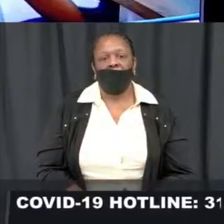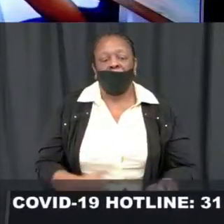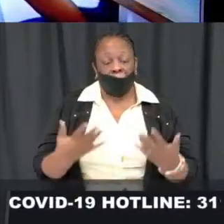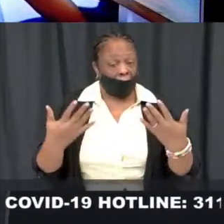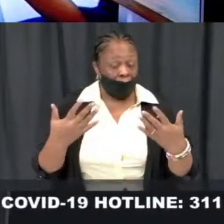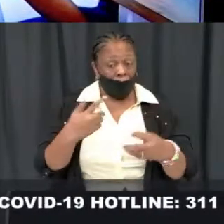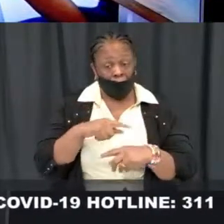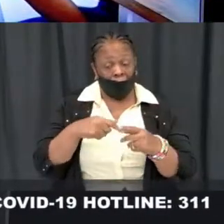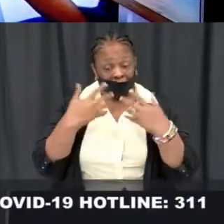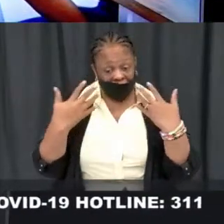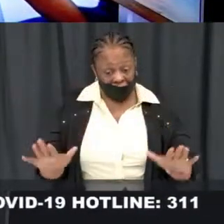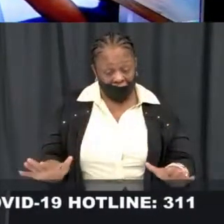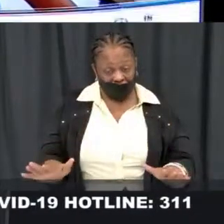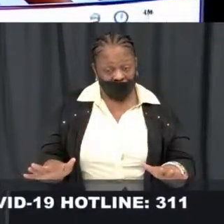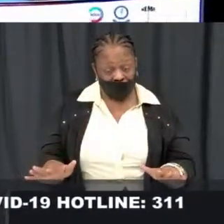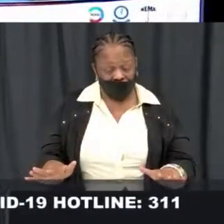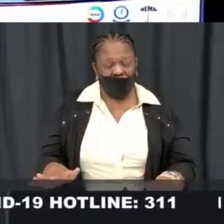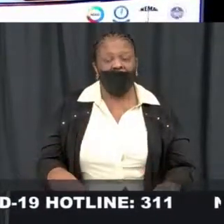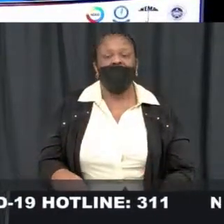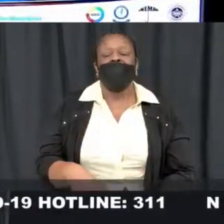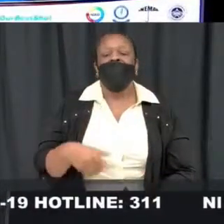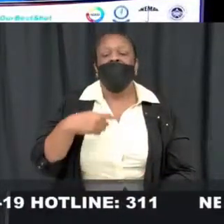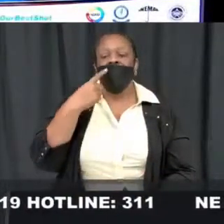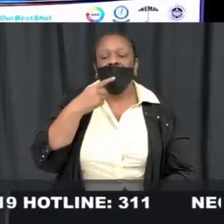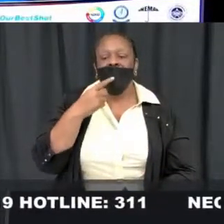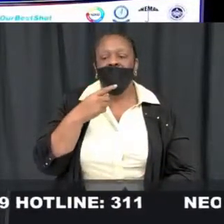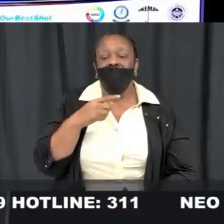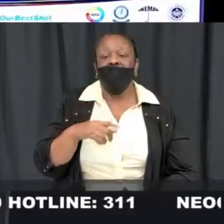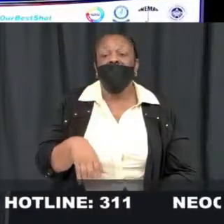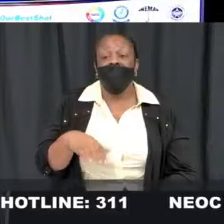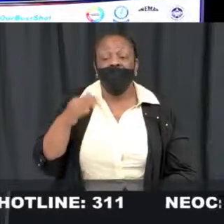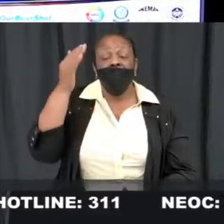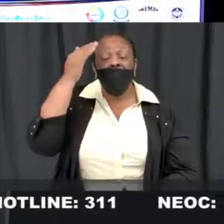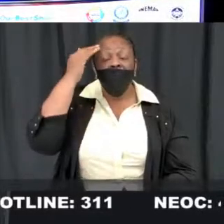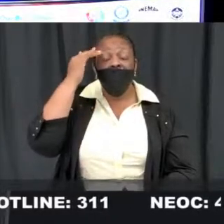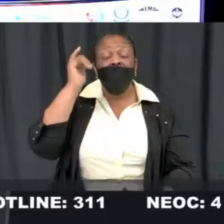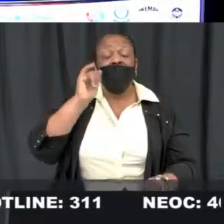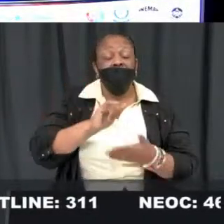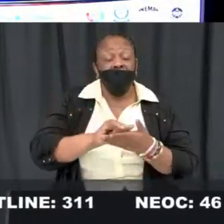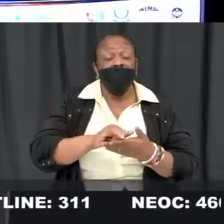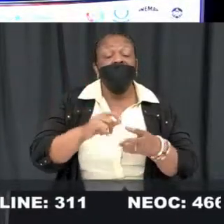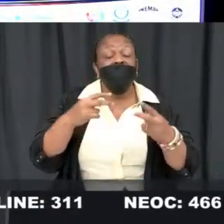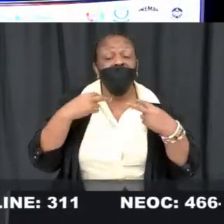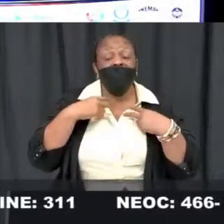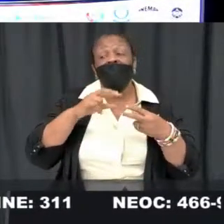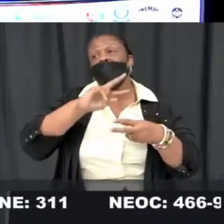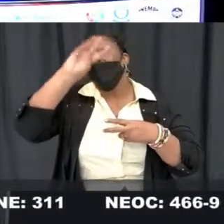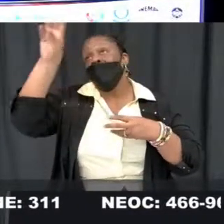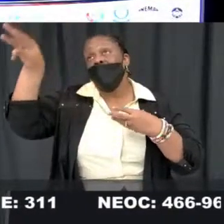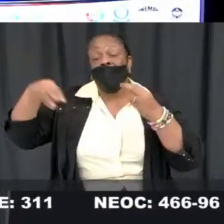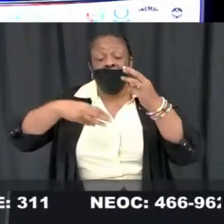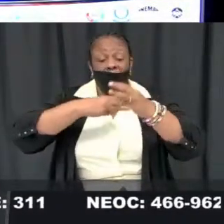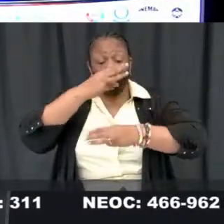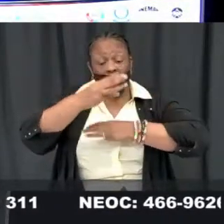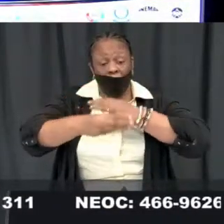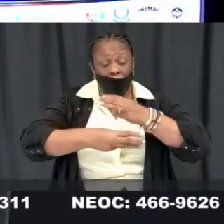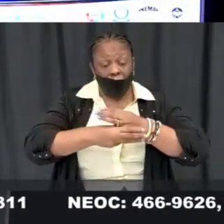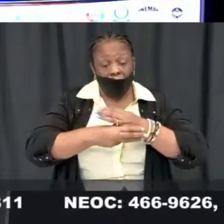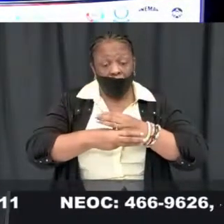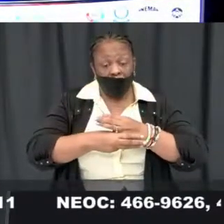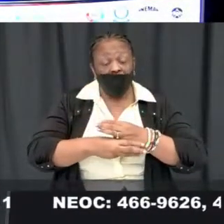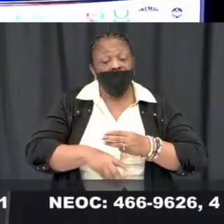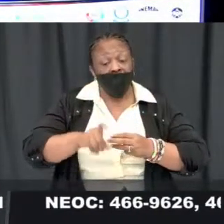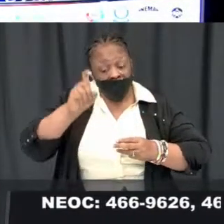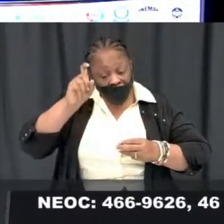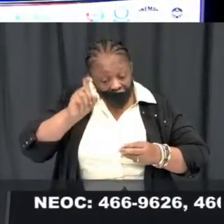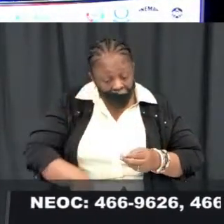still a pandemic out there. The entire world is still in a pandemic. And so we have to keep all of our guards up.